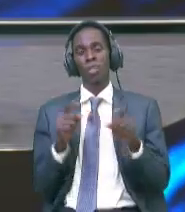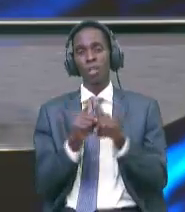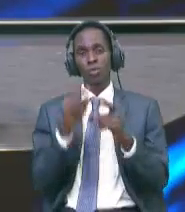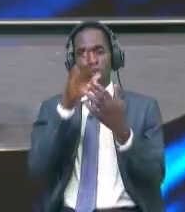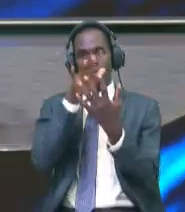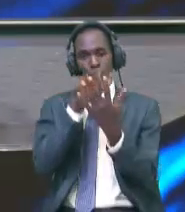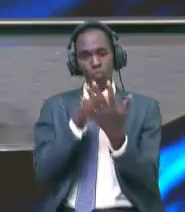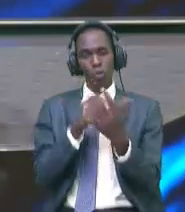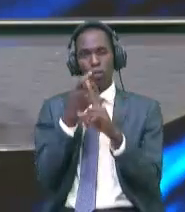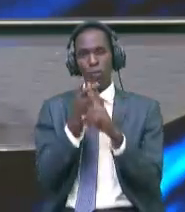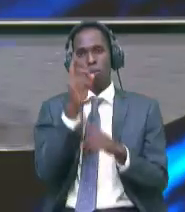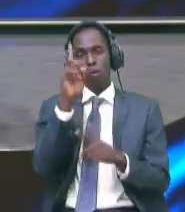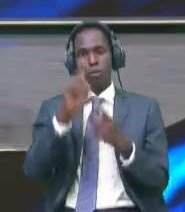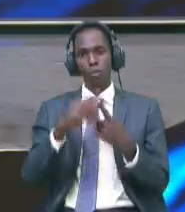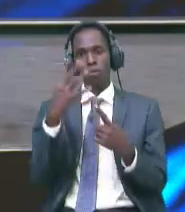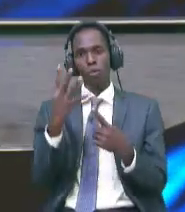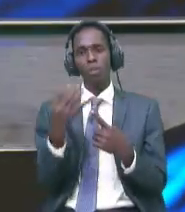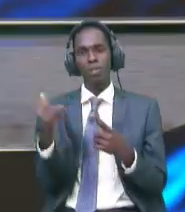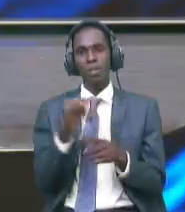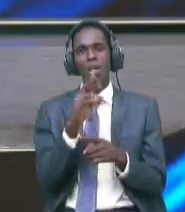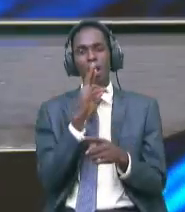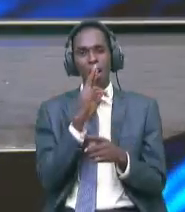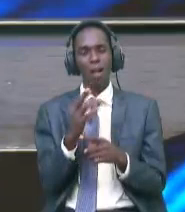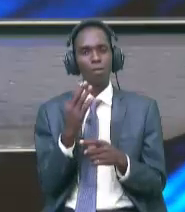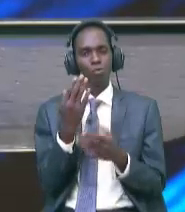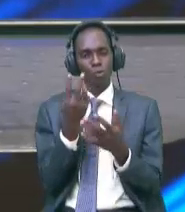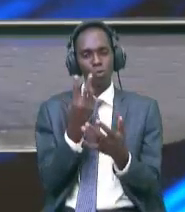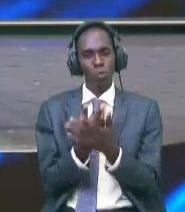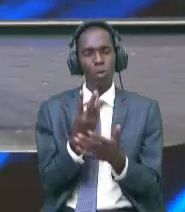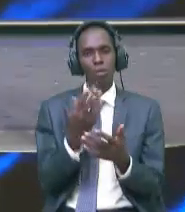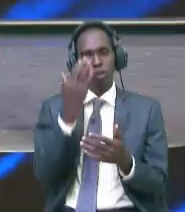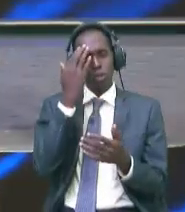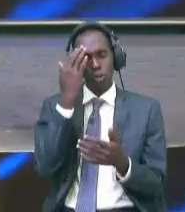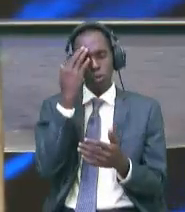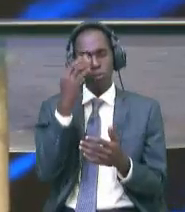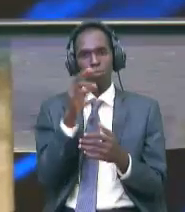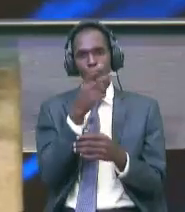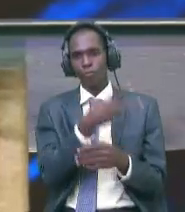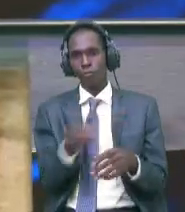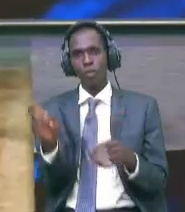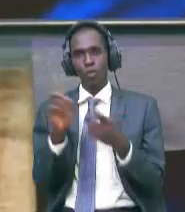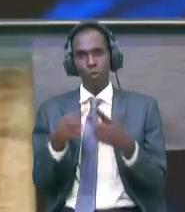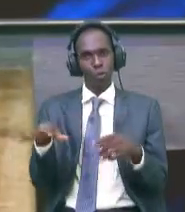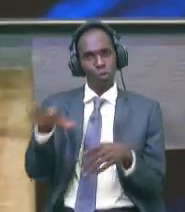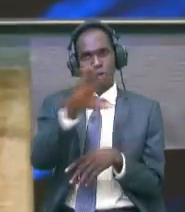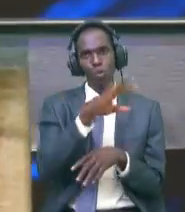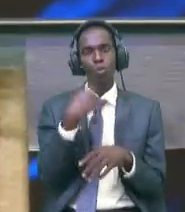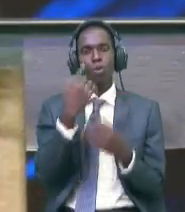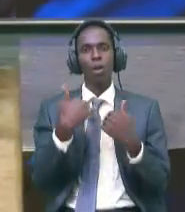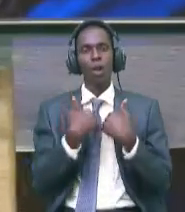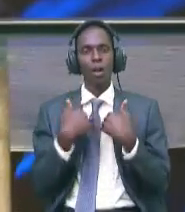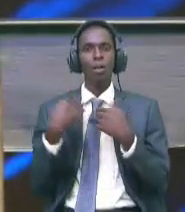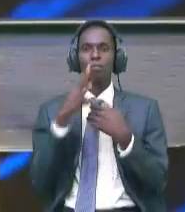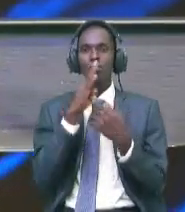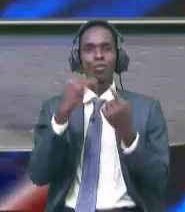of scripture, they are familiar verses to everyone, to all those who have been coming to the church,